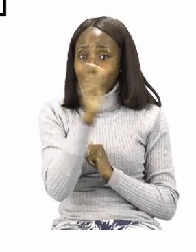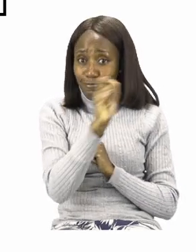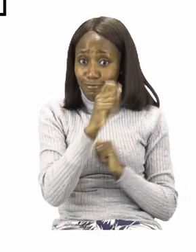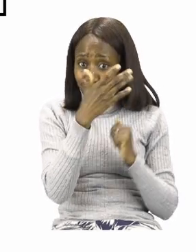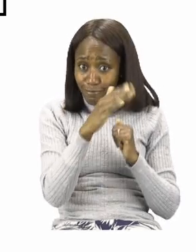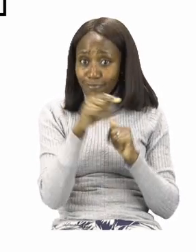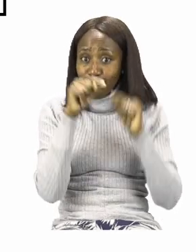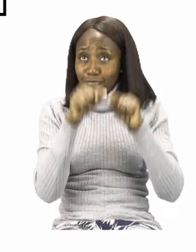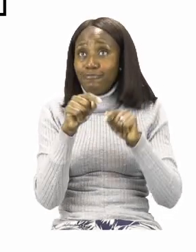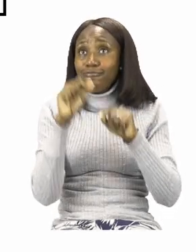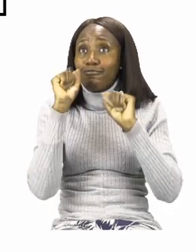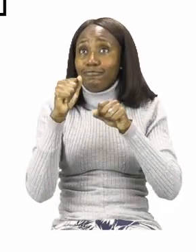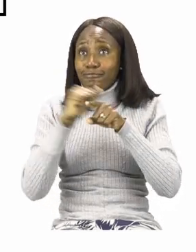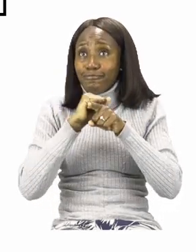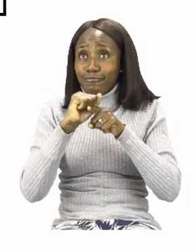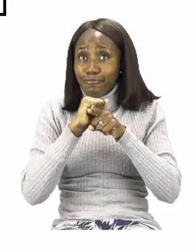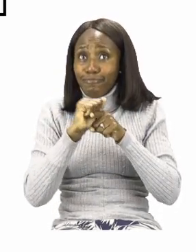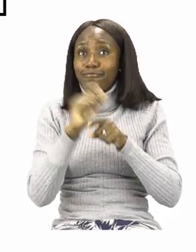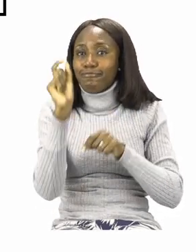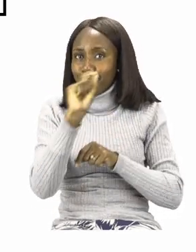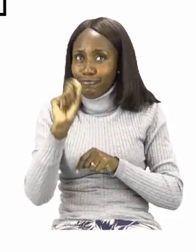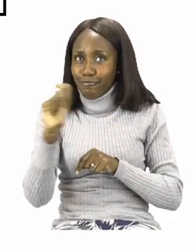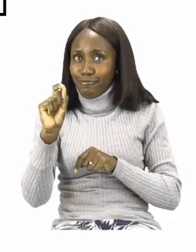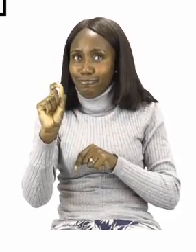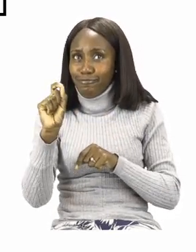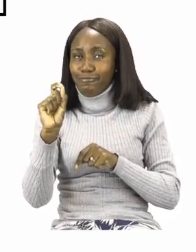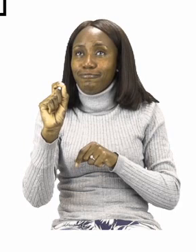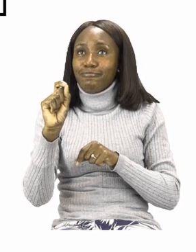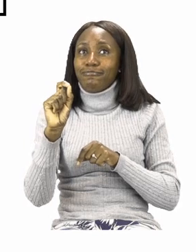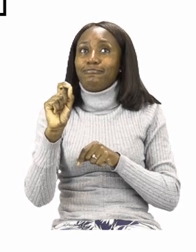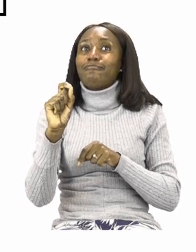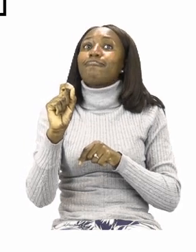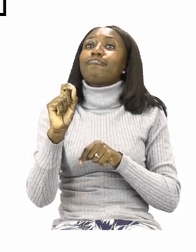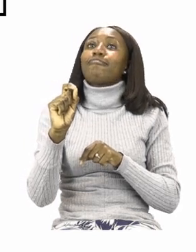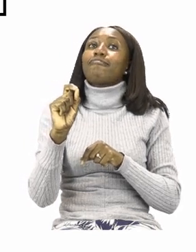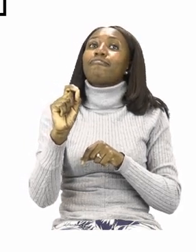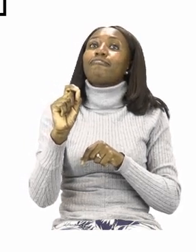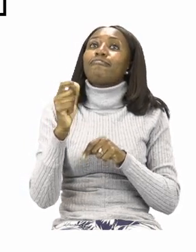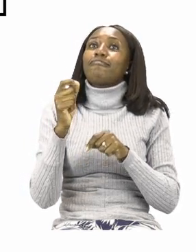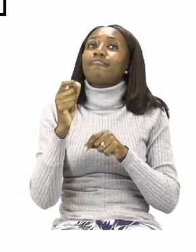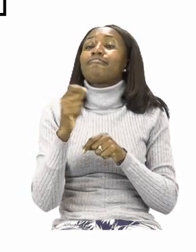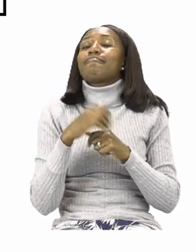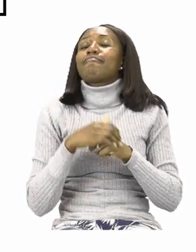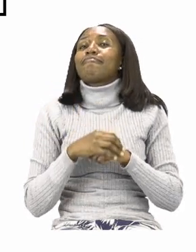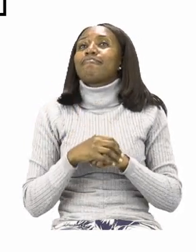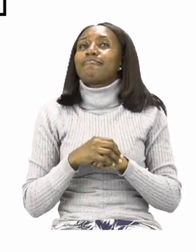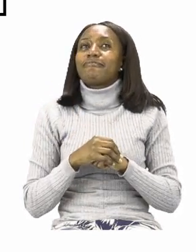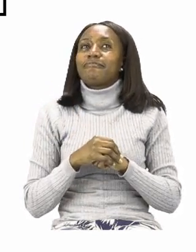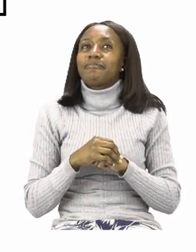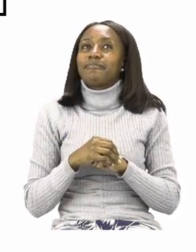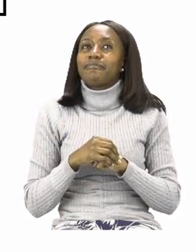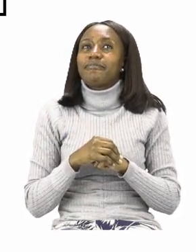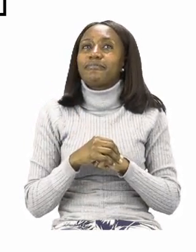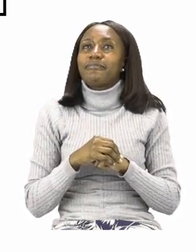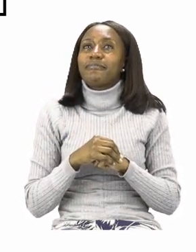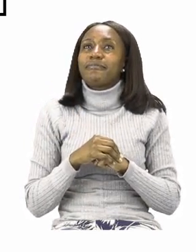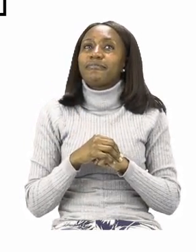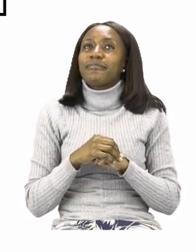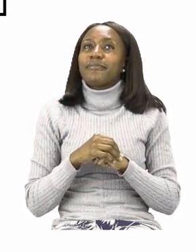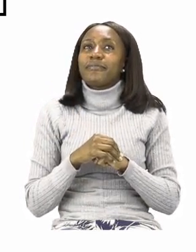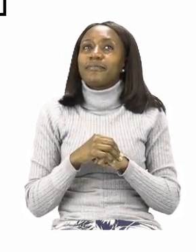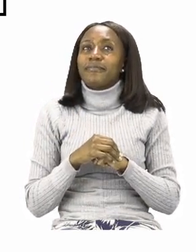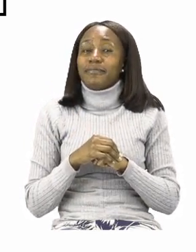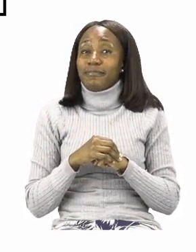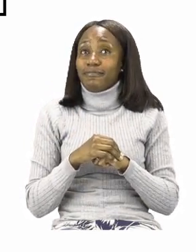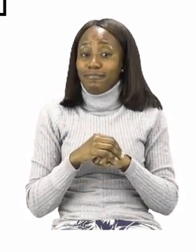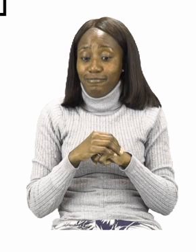correctly on the lines. The words here came from your vocabulary. So these are